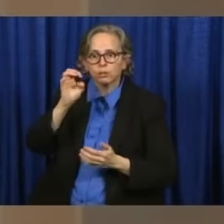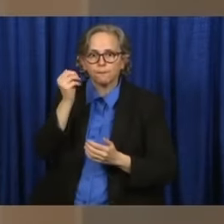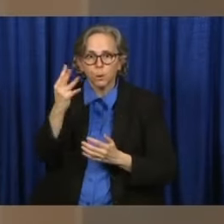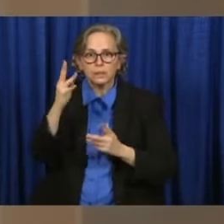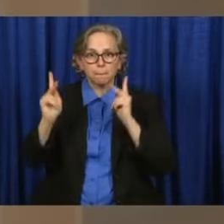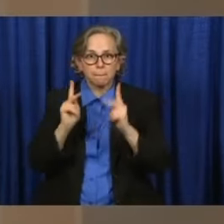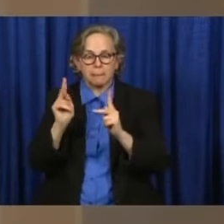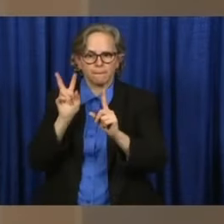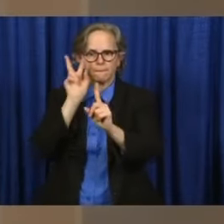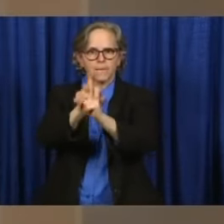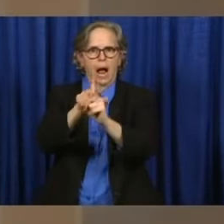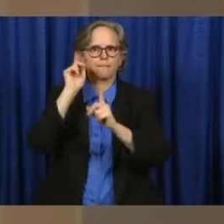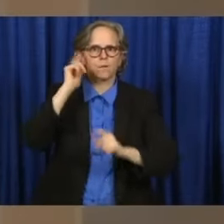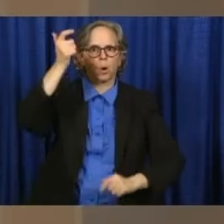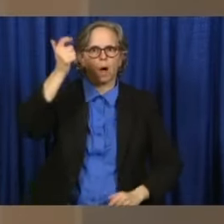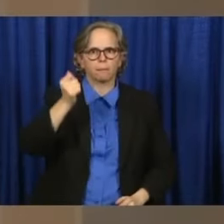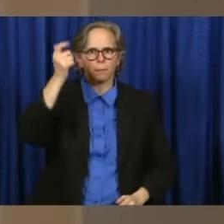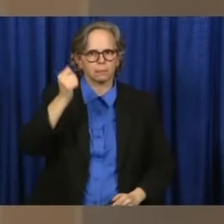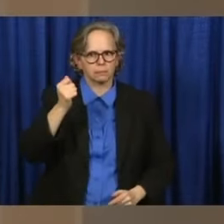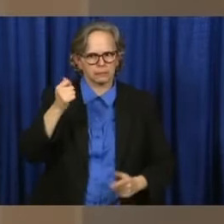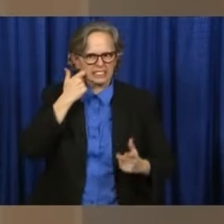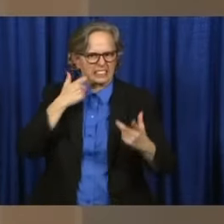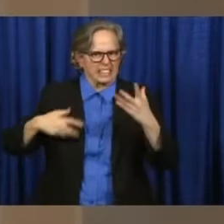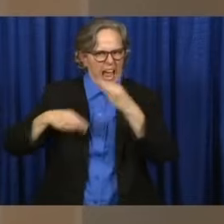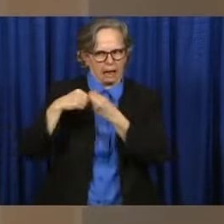All of 2019, we had